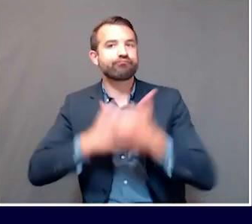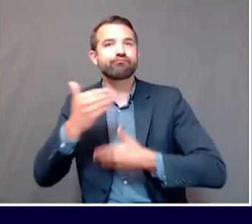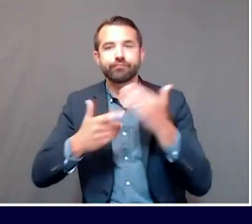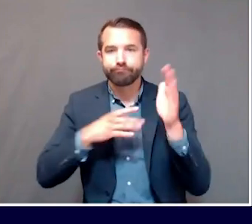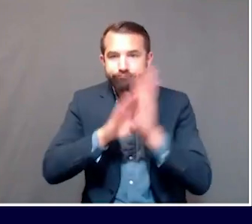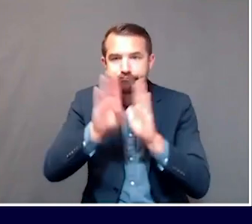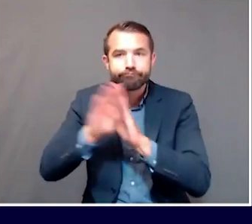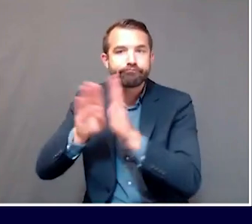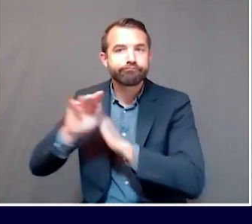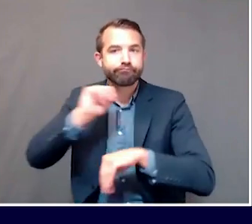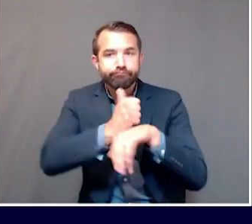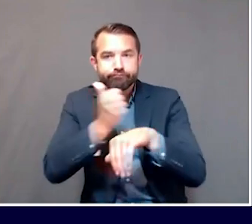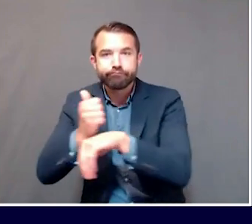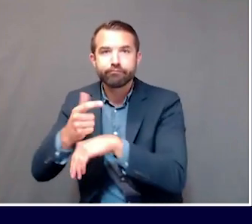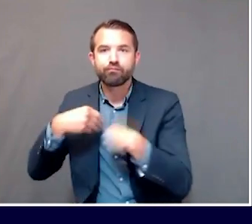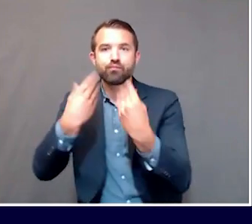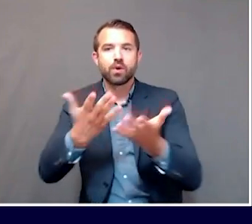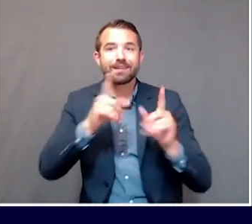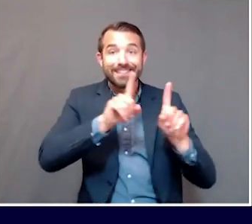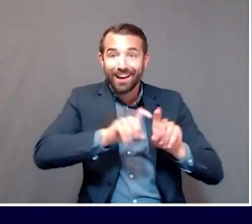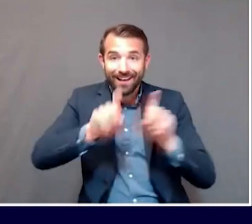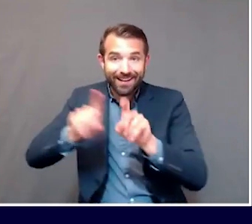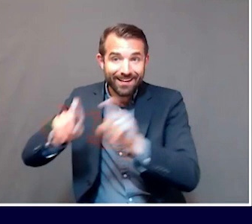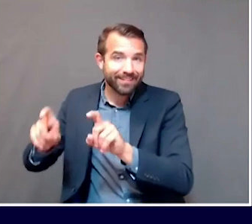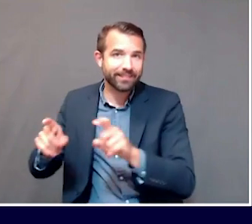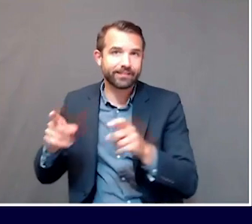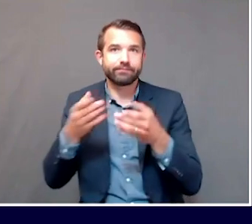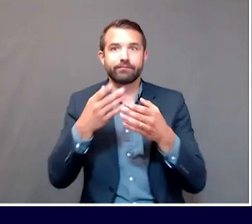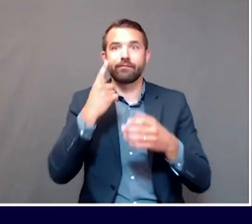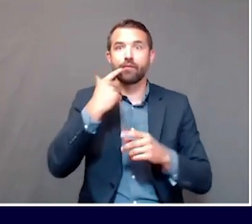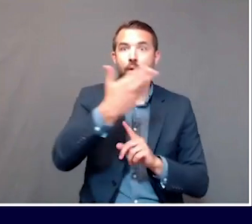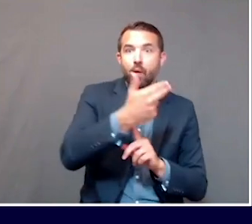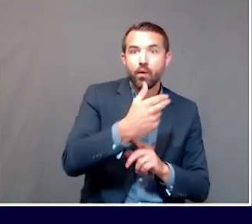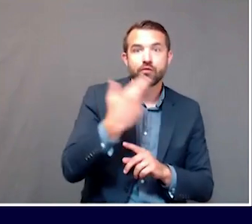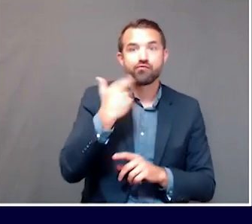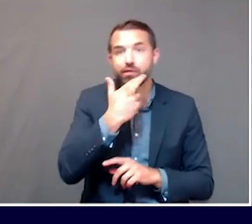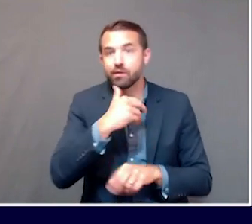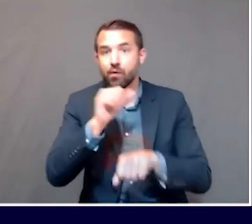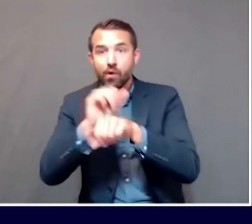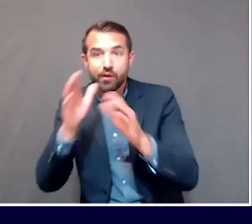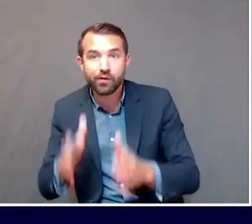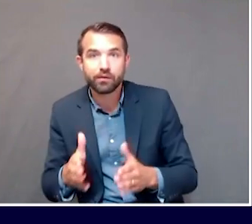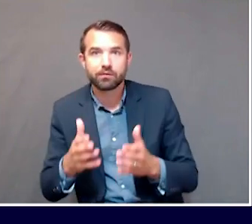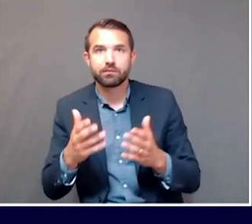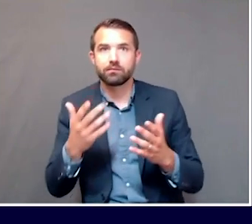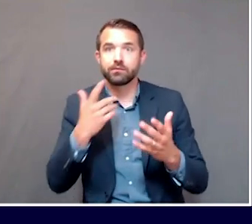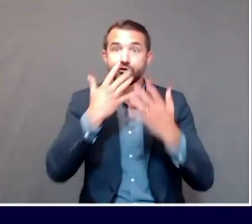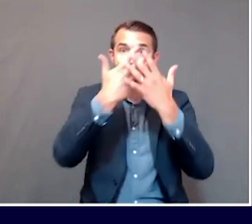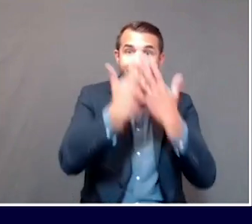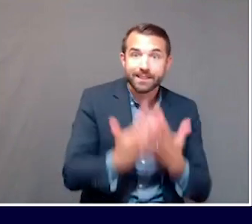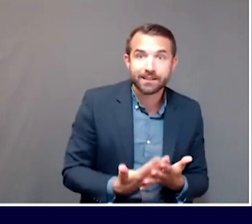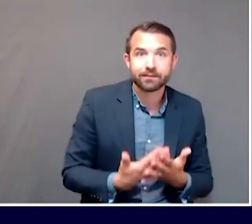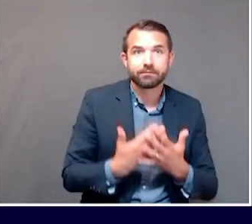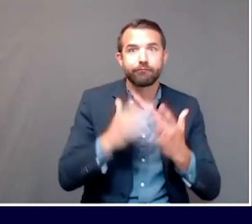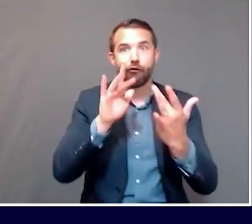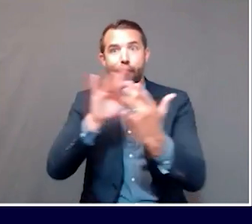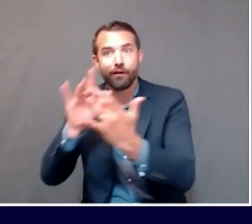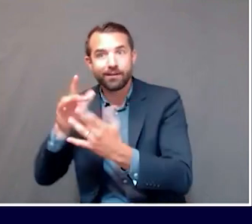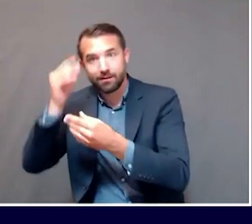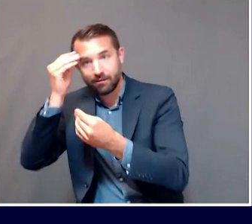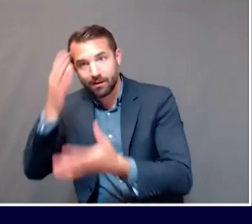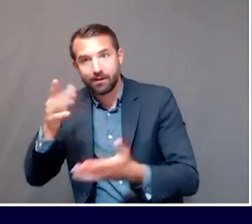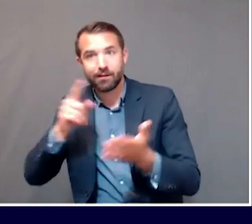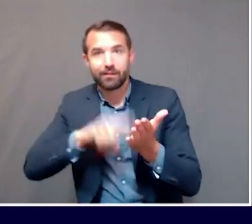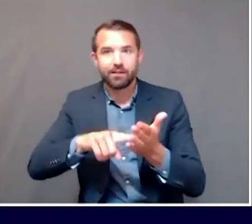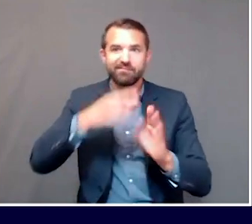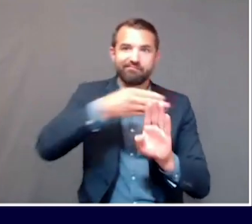hospitality workers, screening, other types of contact tracing. We welcome that partnership. It's still a dialogue.